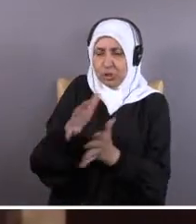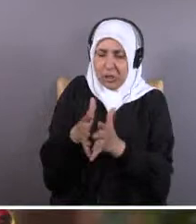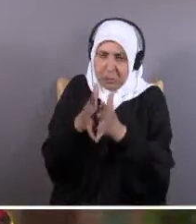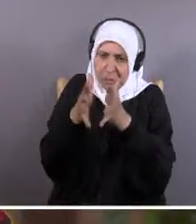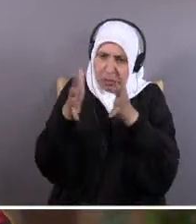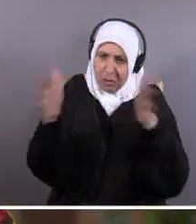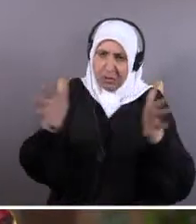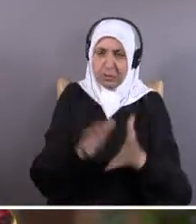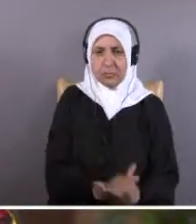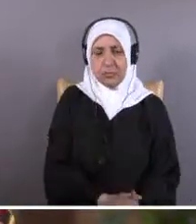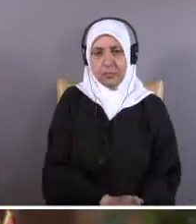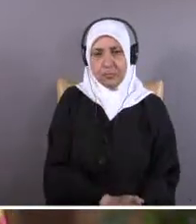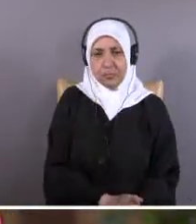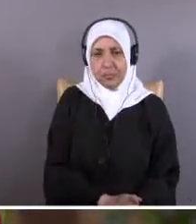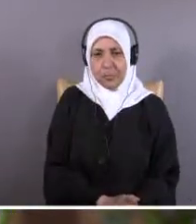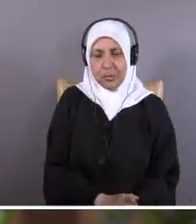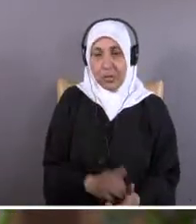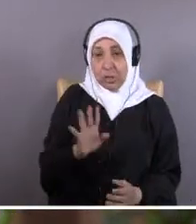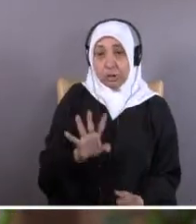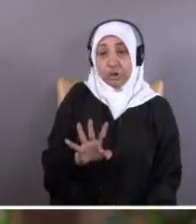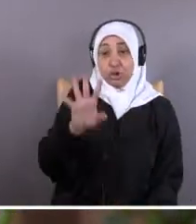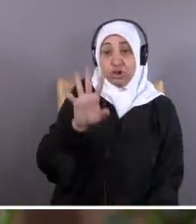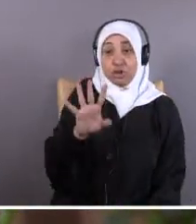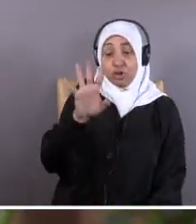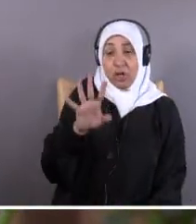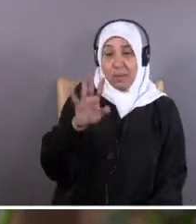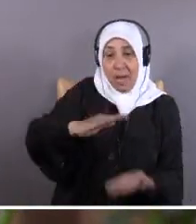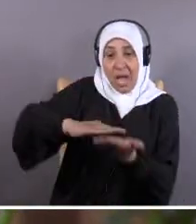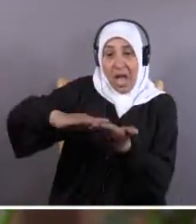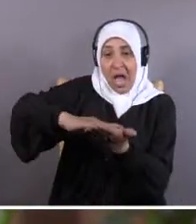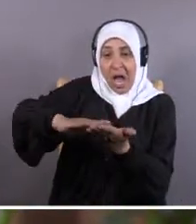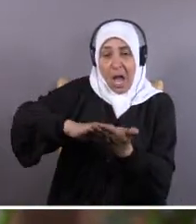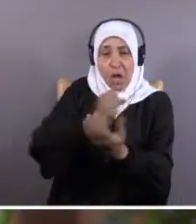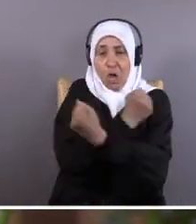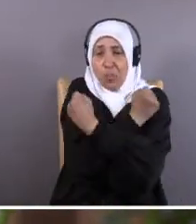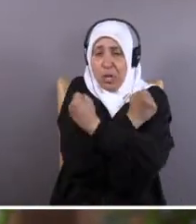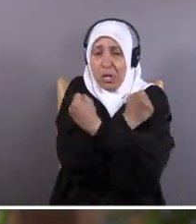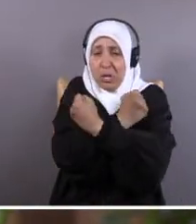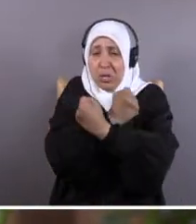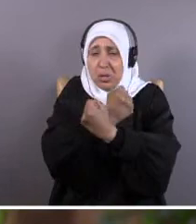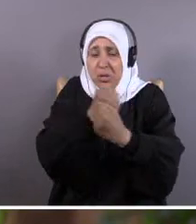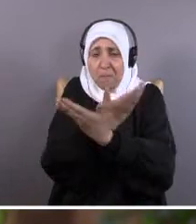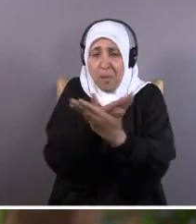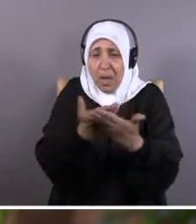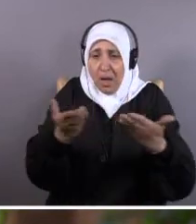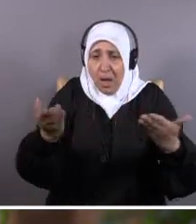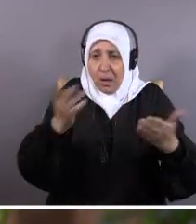And the north is vast. It is very sensitive.